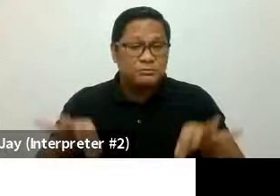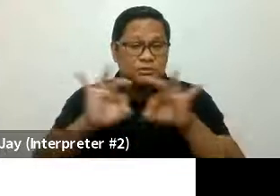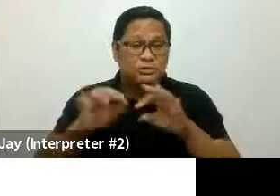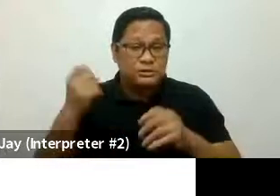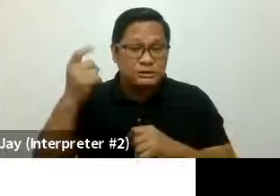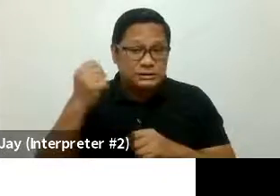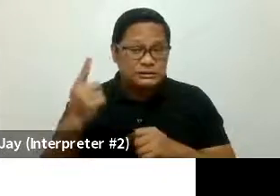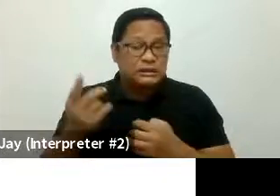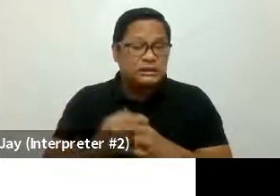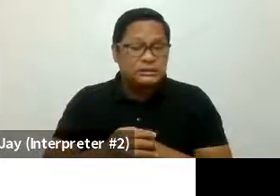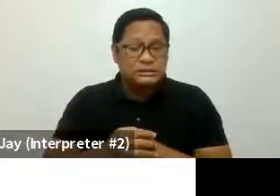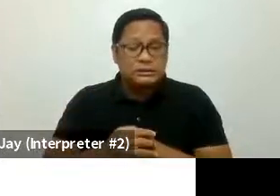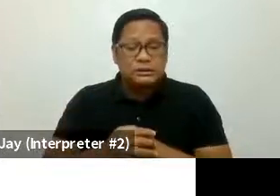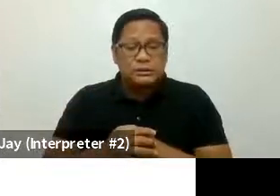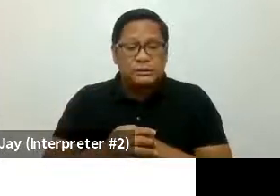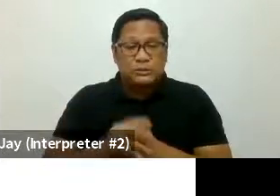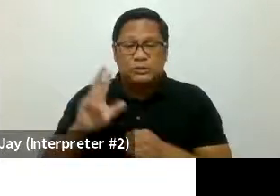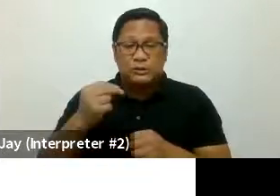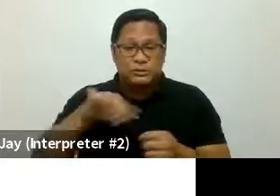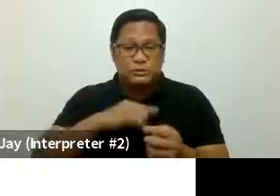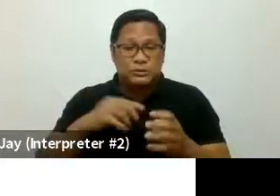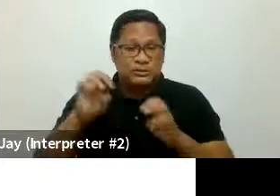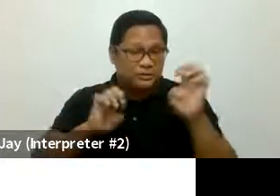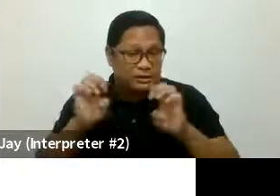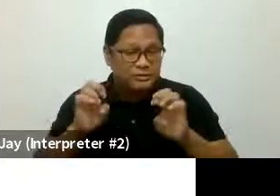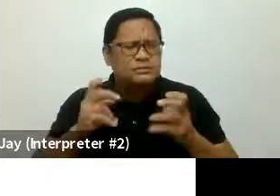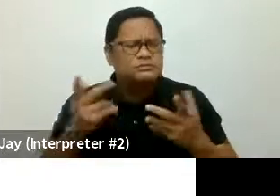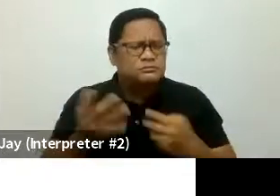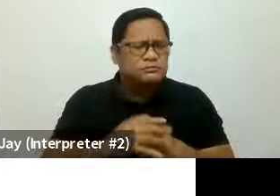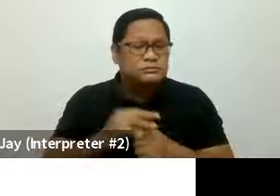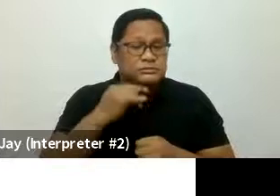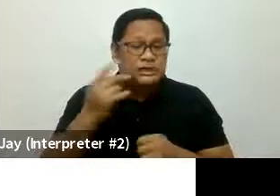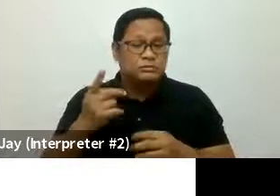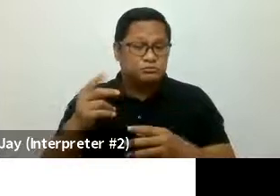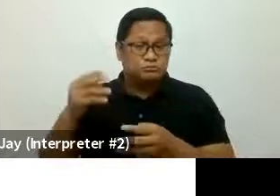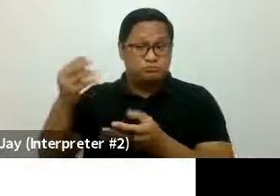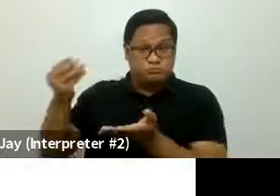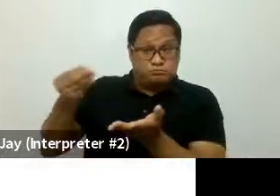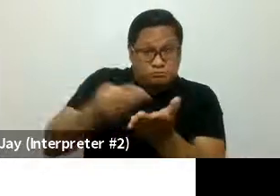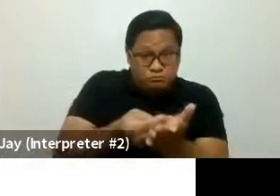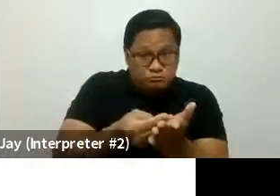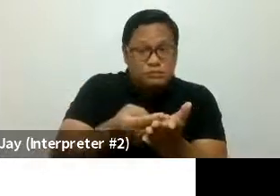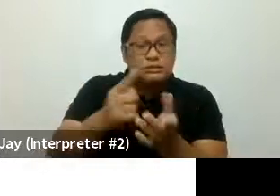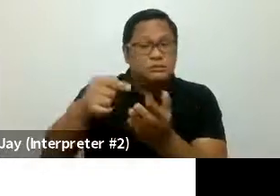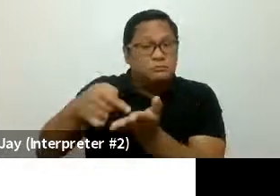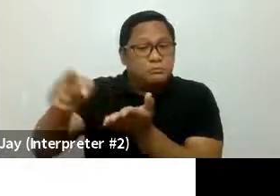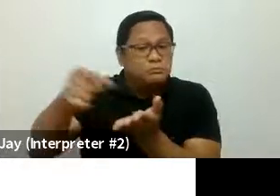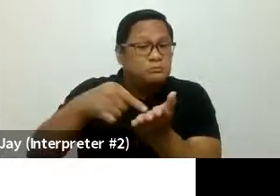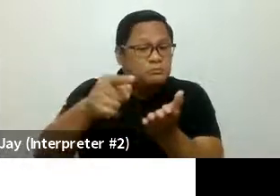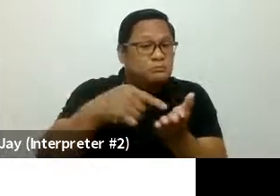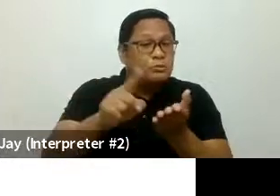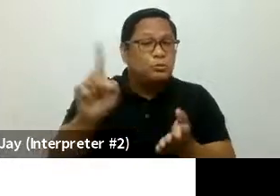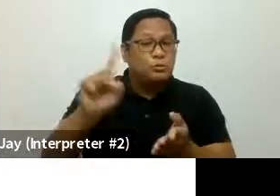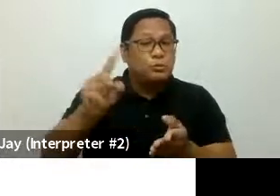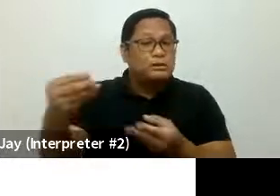that this is that when we talk about UHC, it's not just putting money and then paying whatever the